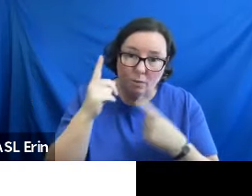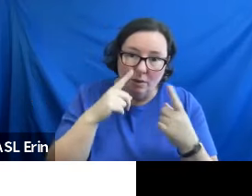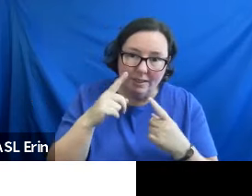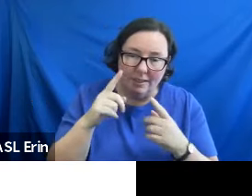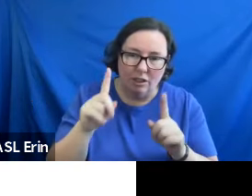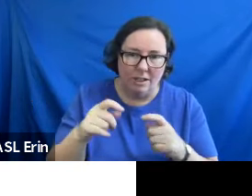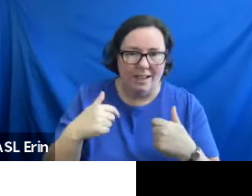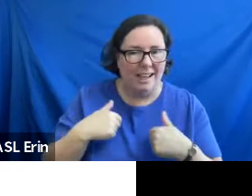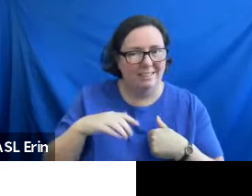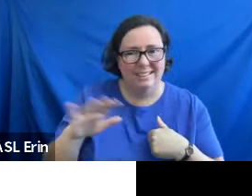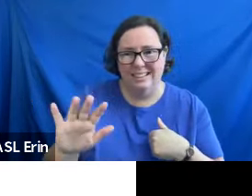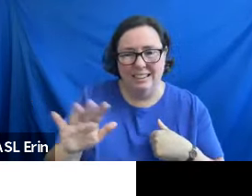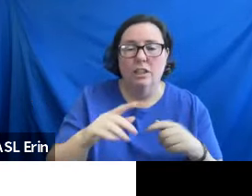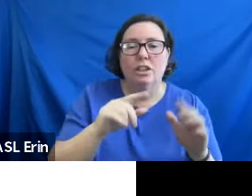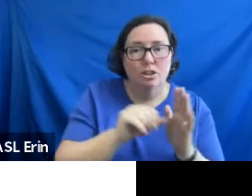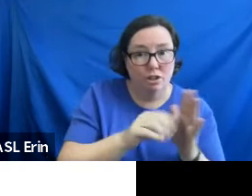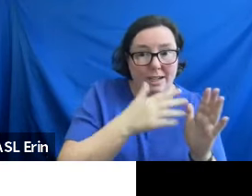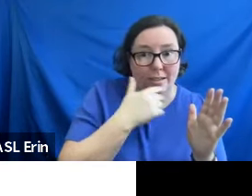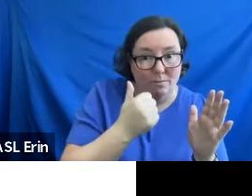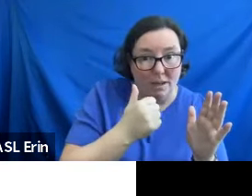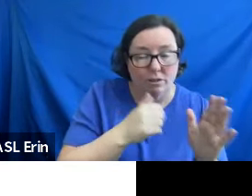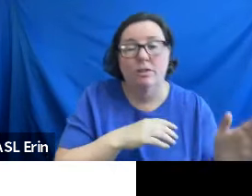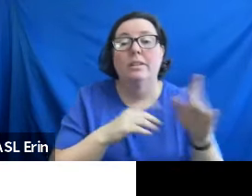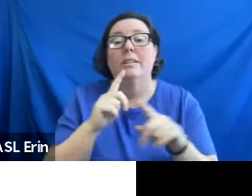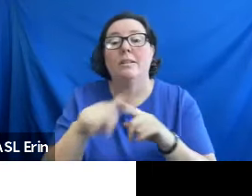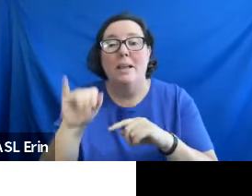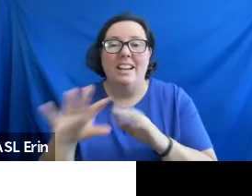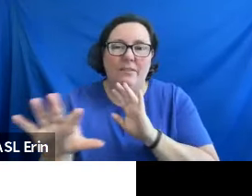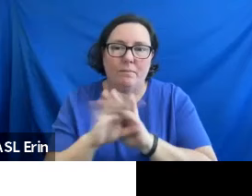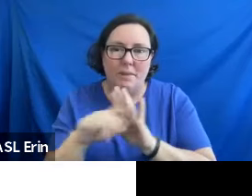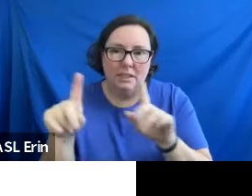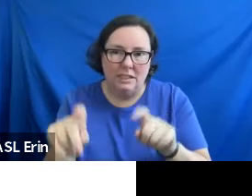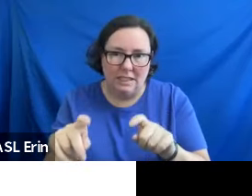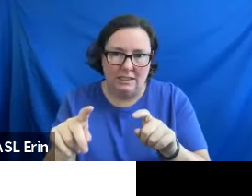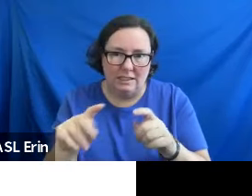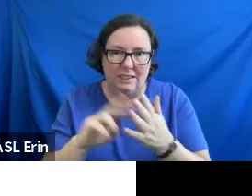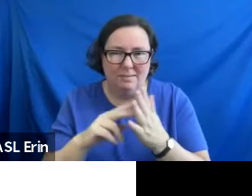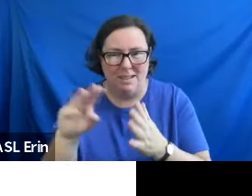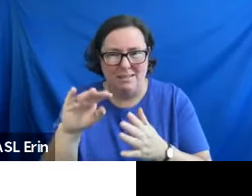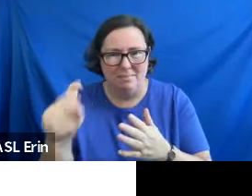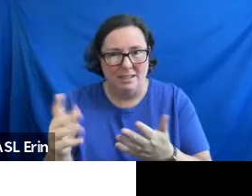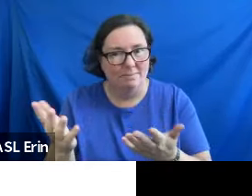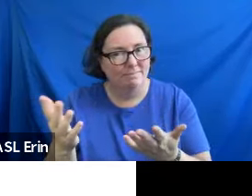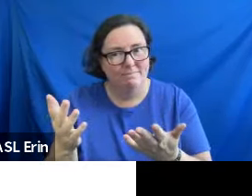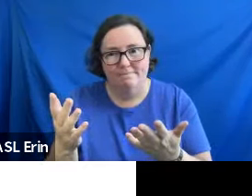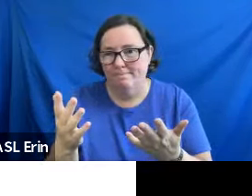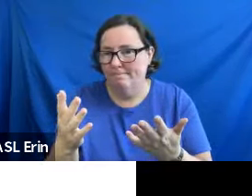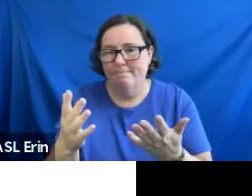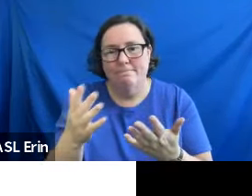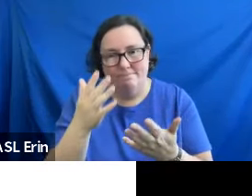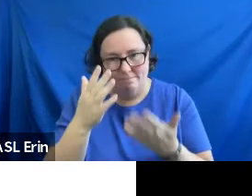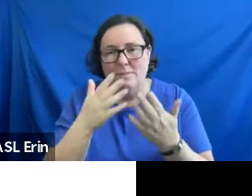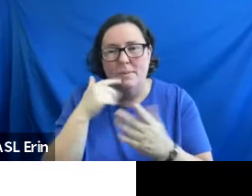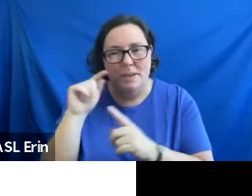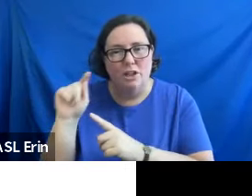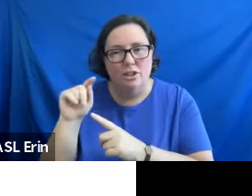argue that grades are better than tests. But if you're going to choose a test, consider whether the MCAS